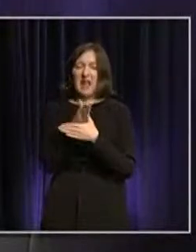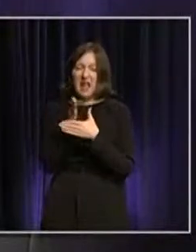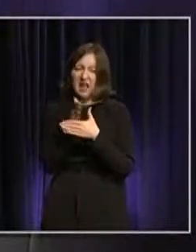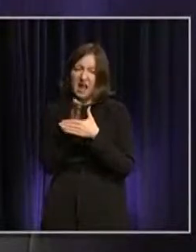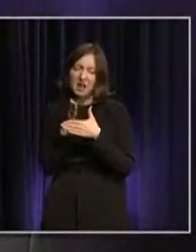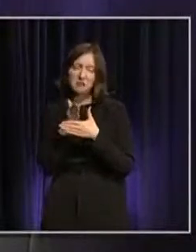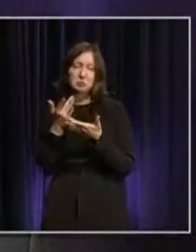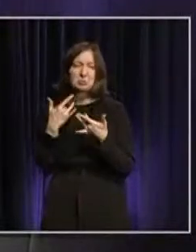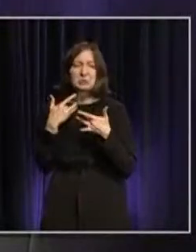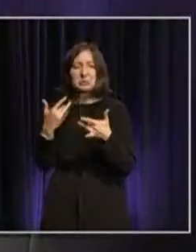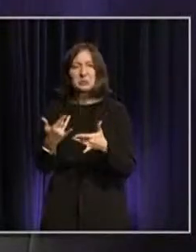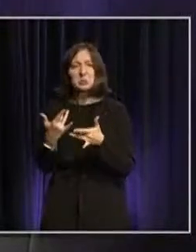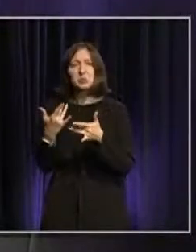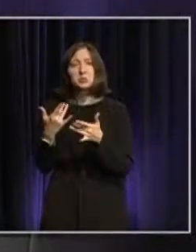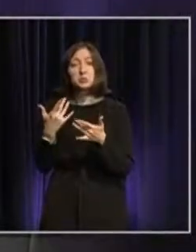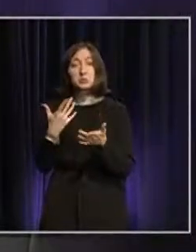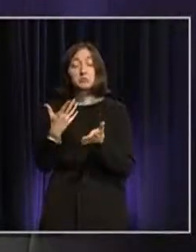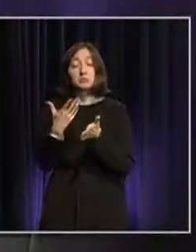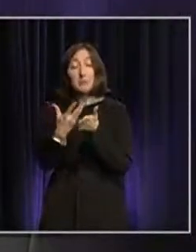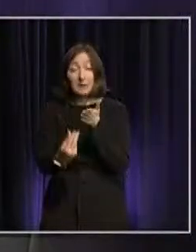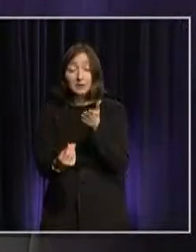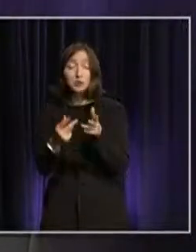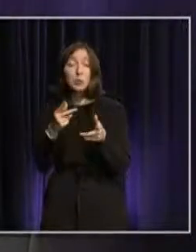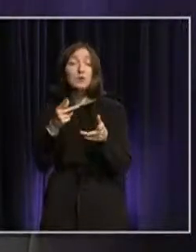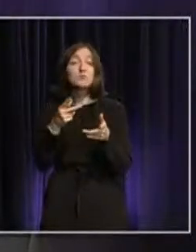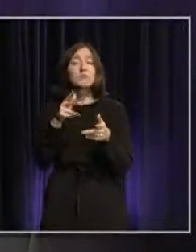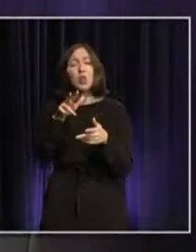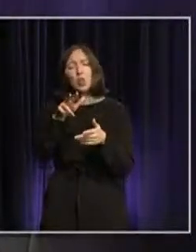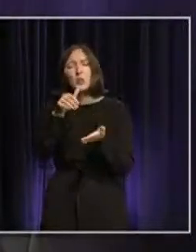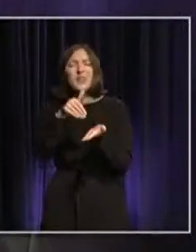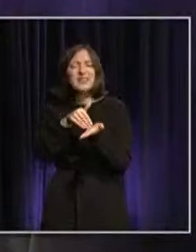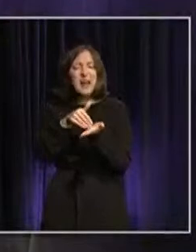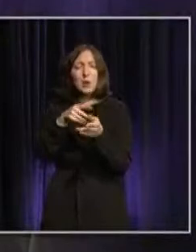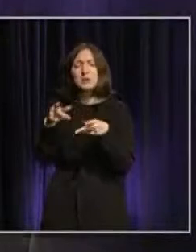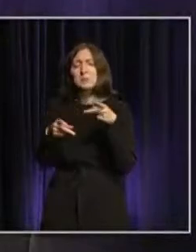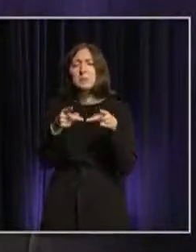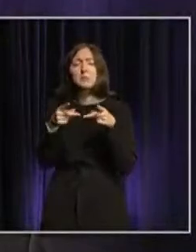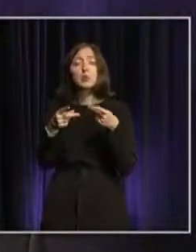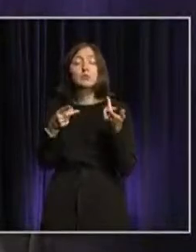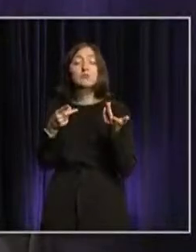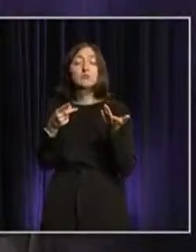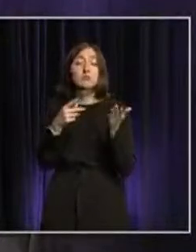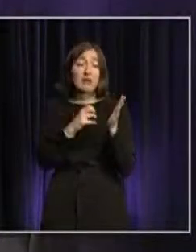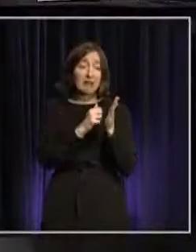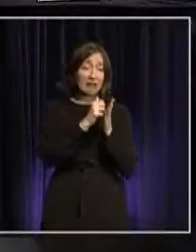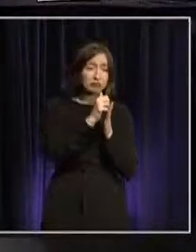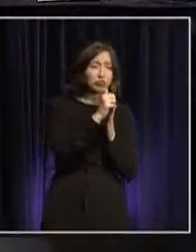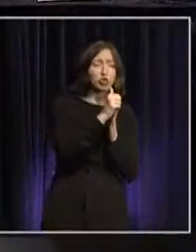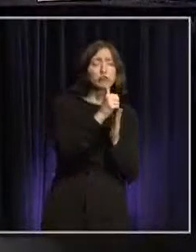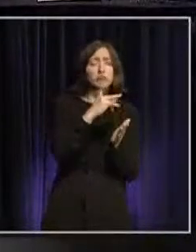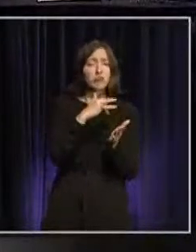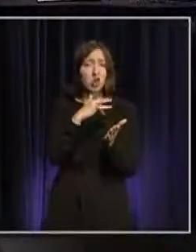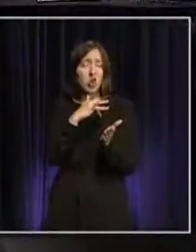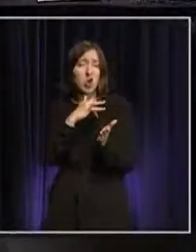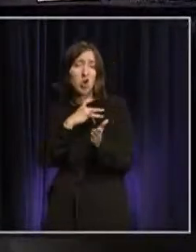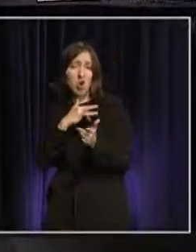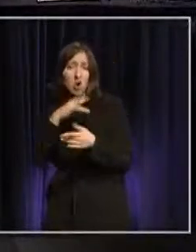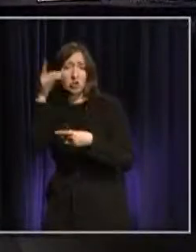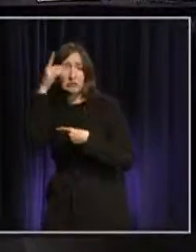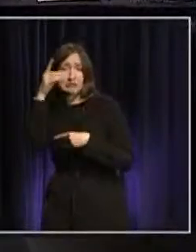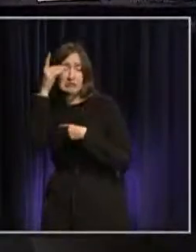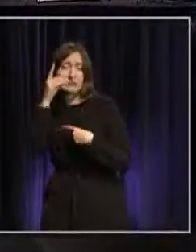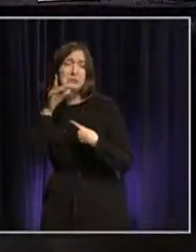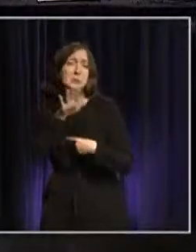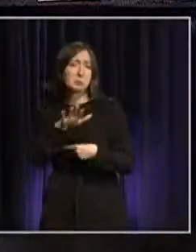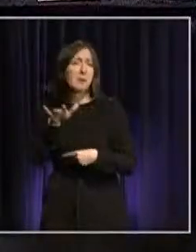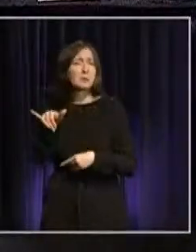about 3,000 or so people to heart disease, and roughly around the same to cancer, correct, Doc? So, you know,